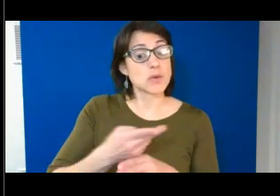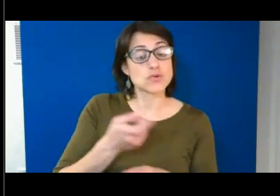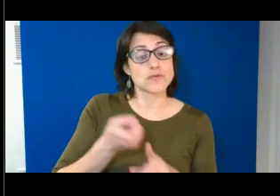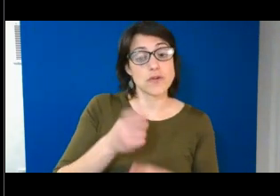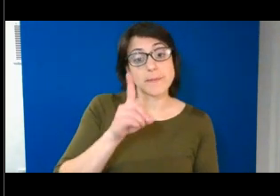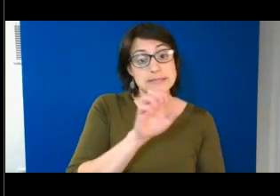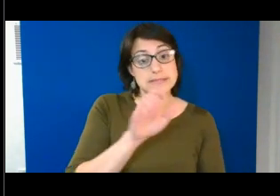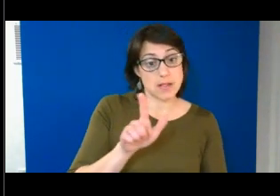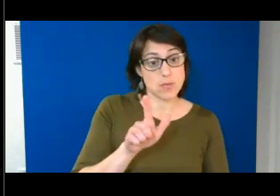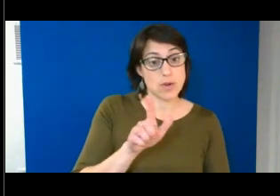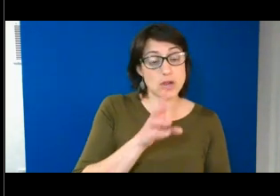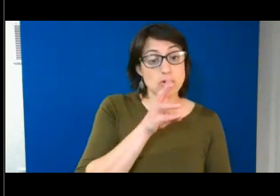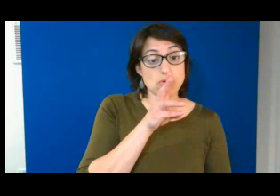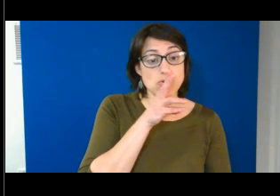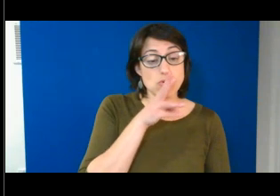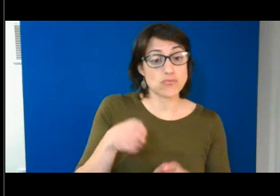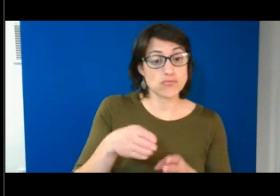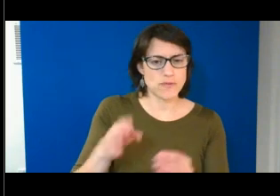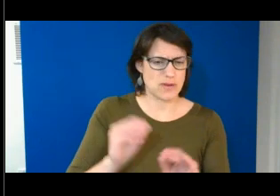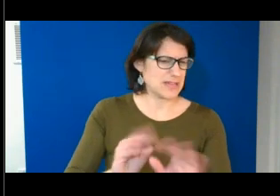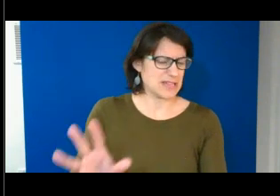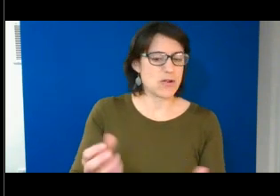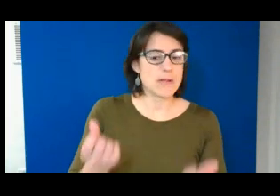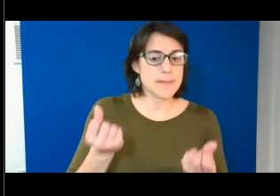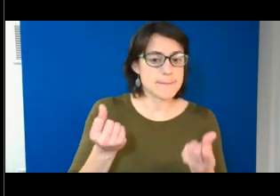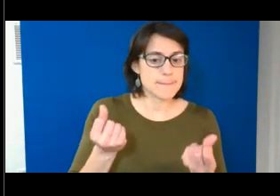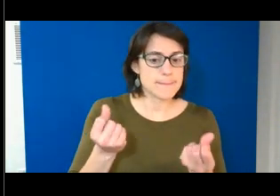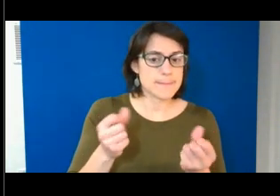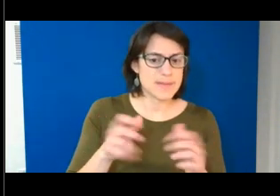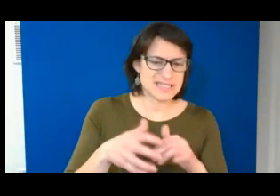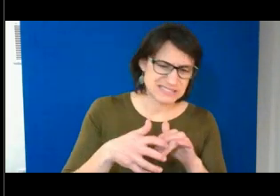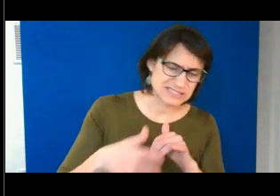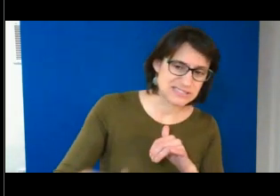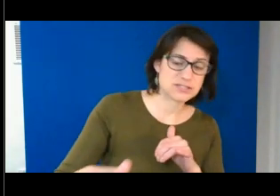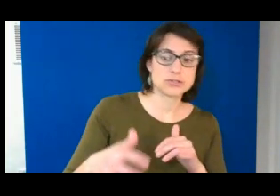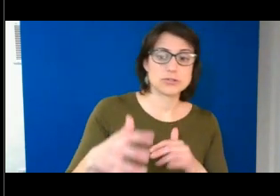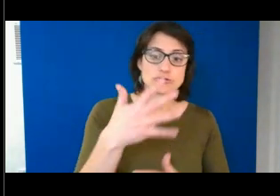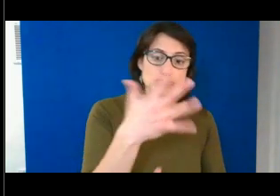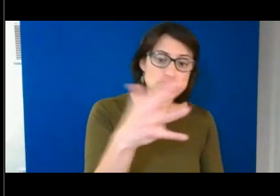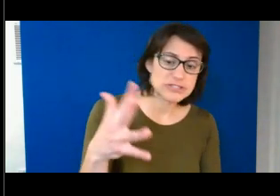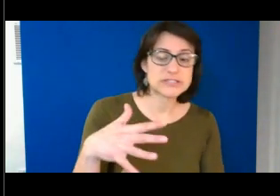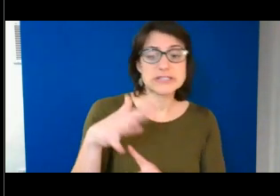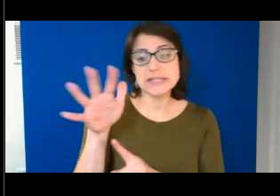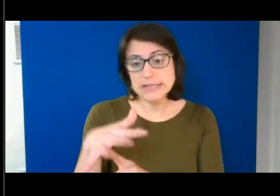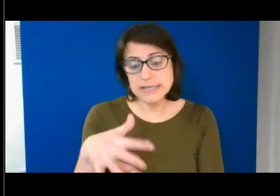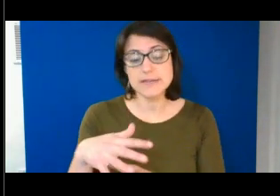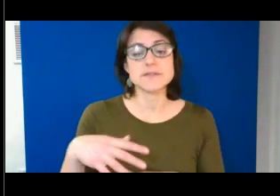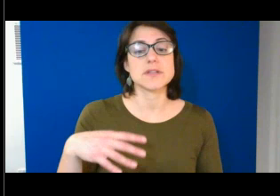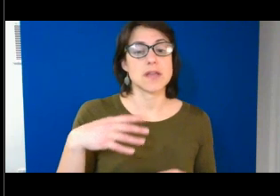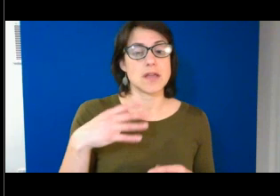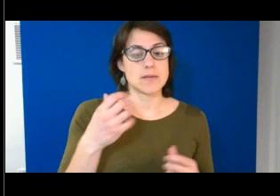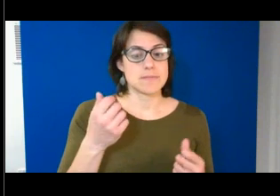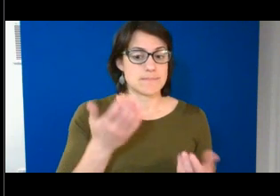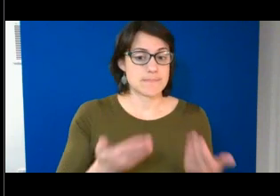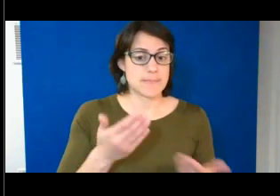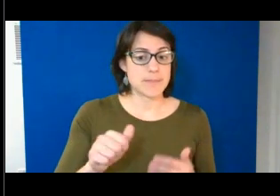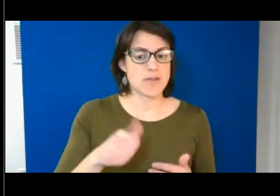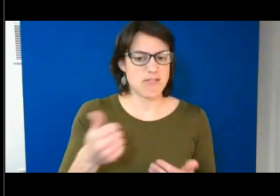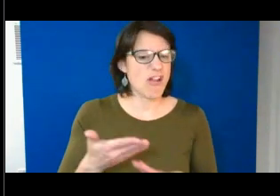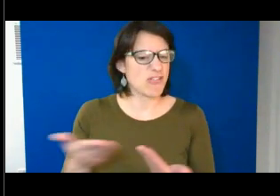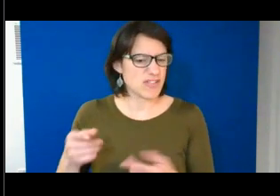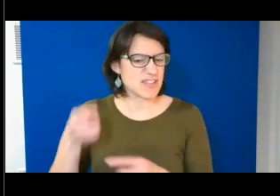see there are clearly a lot of these trees, leaves, etc., and also maybe dead fish was actually there as well. So there was also bottle